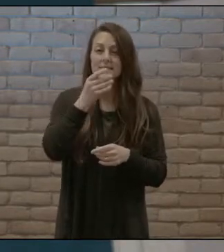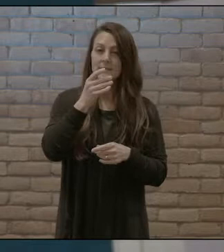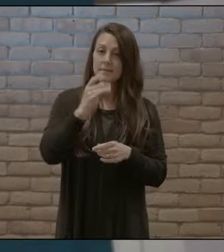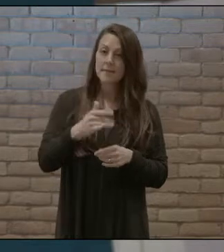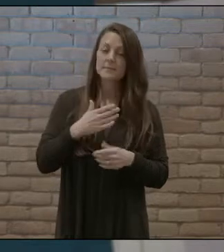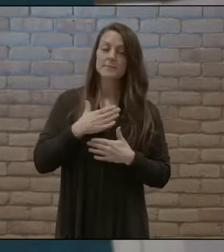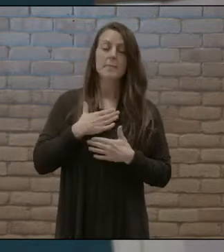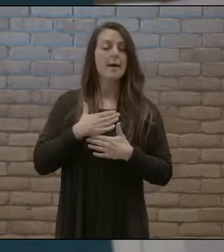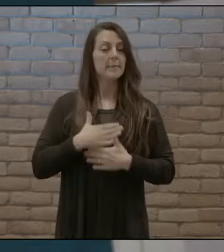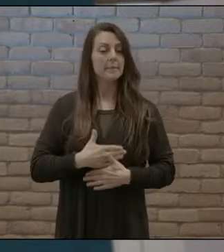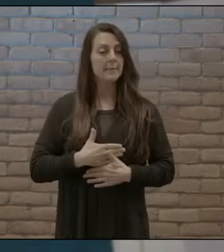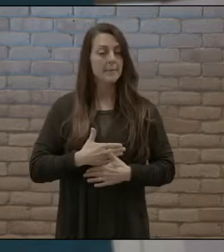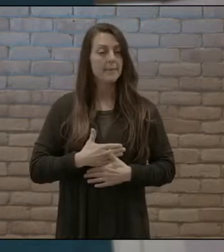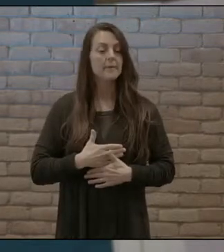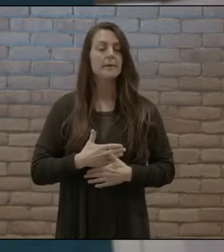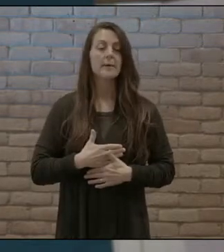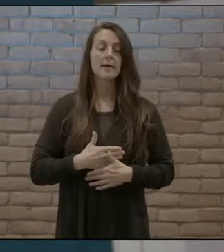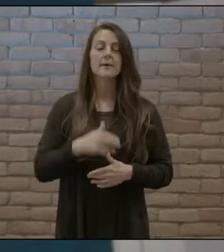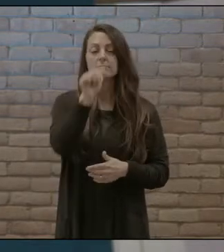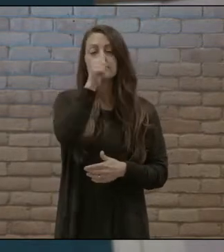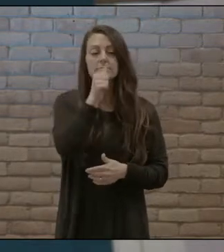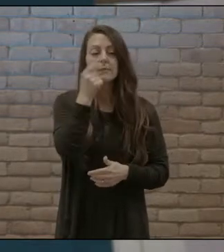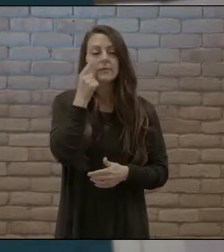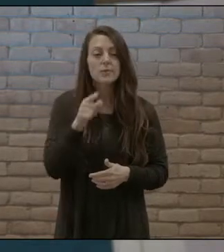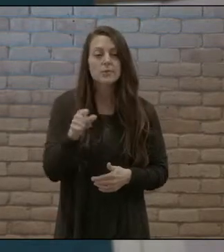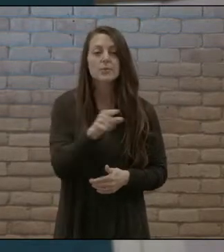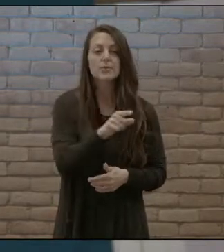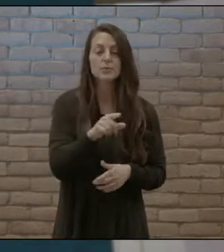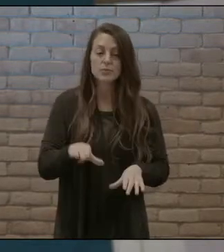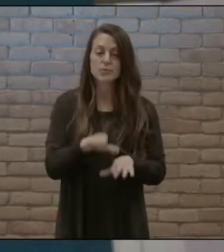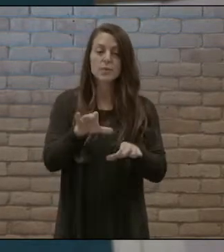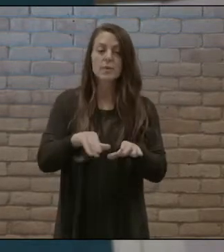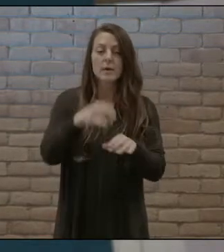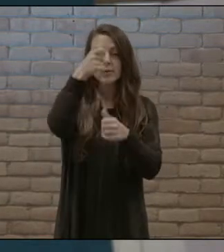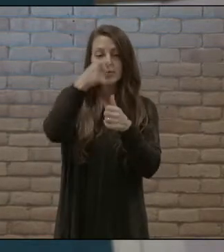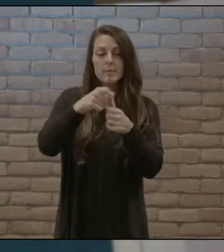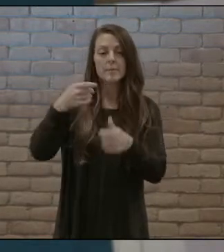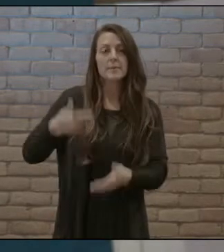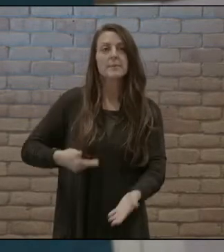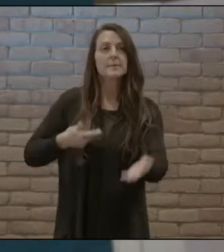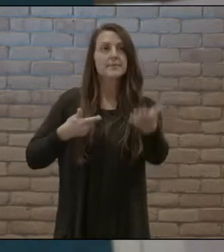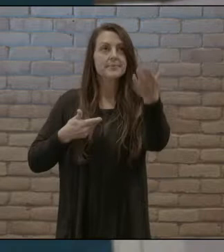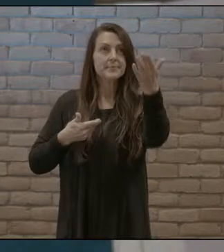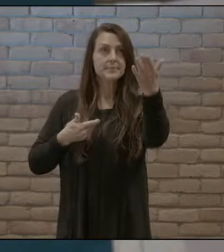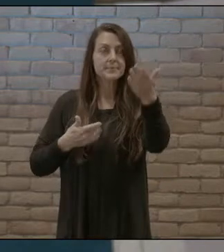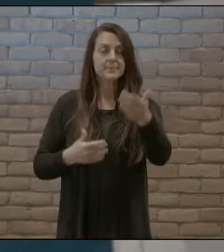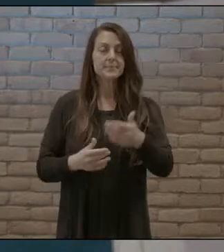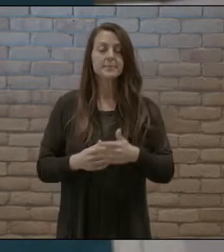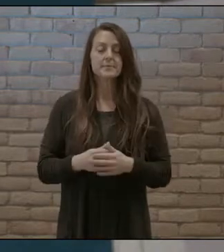body, broken for you. Do this in remembrance of me."